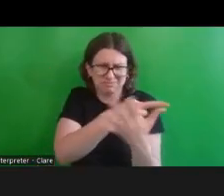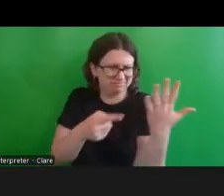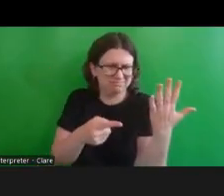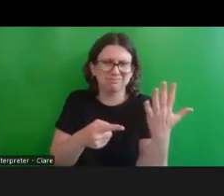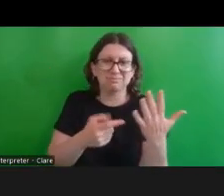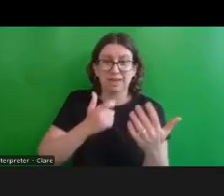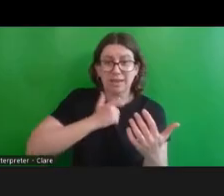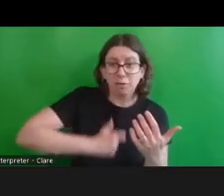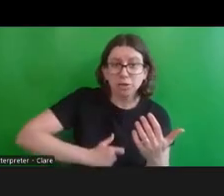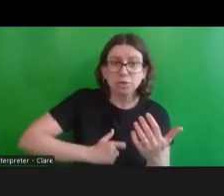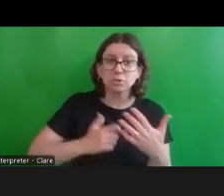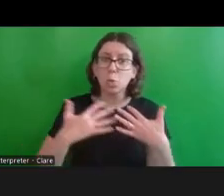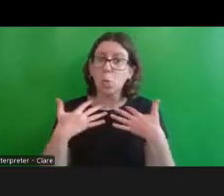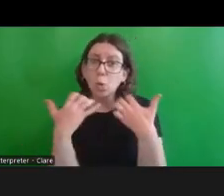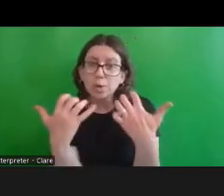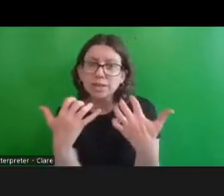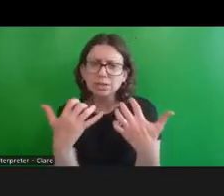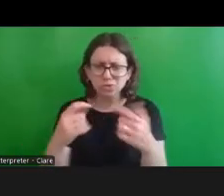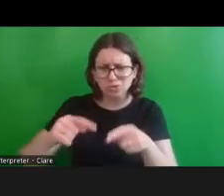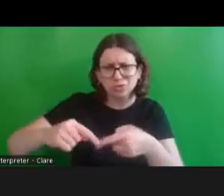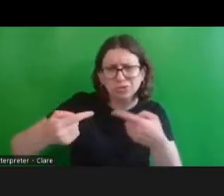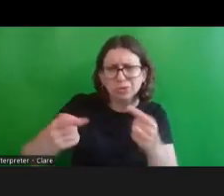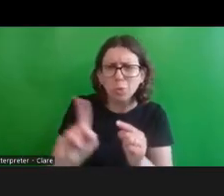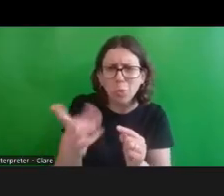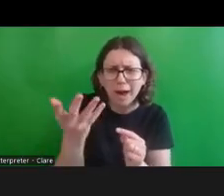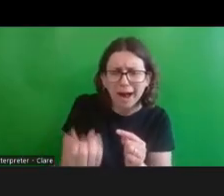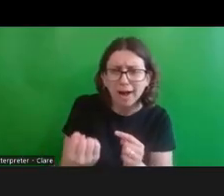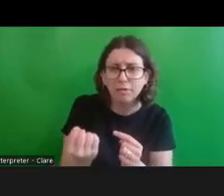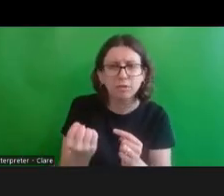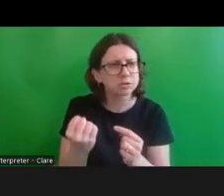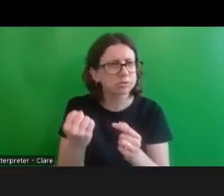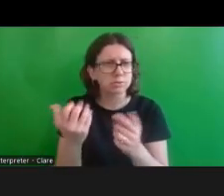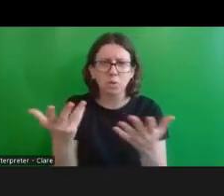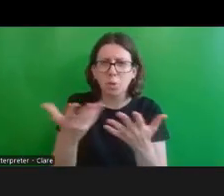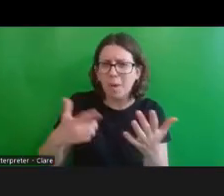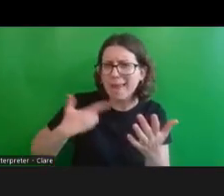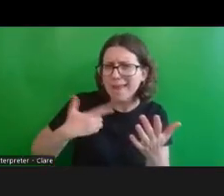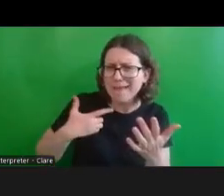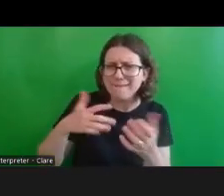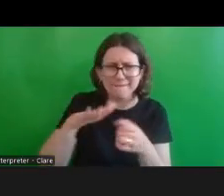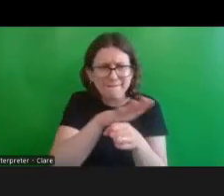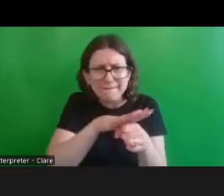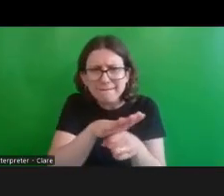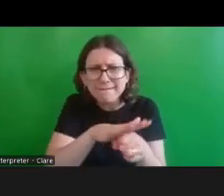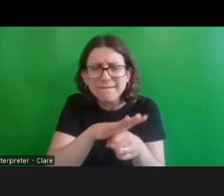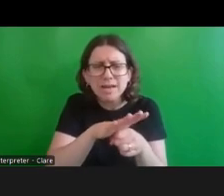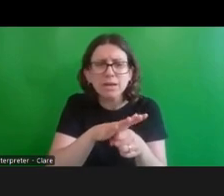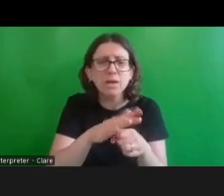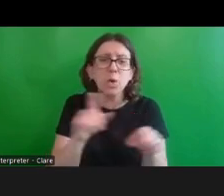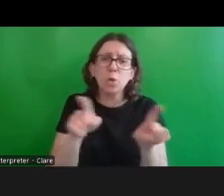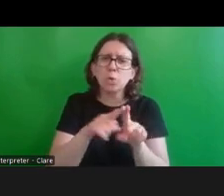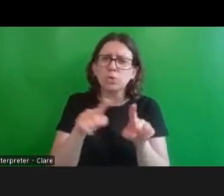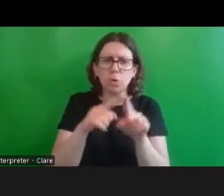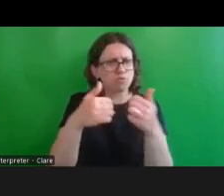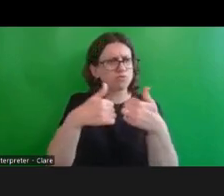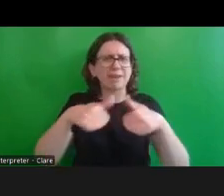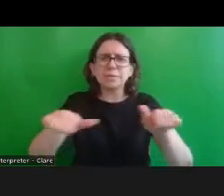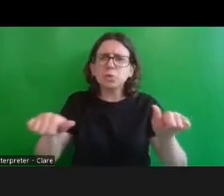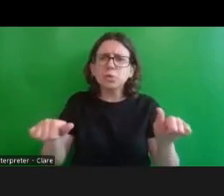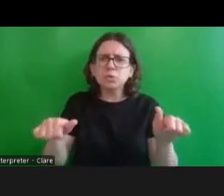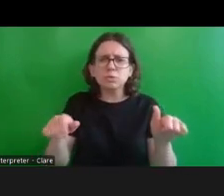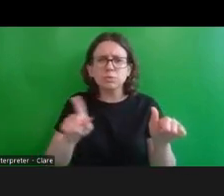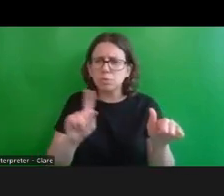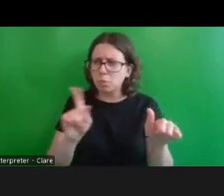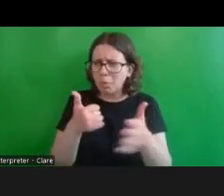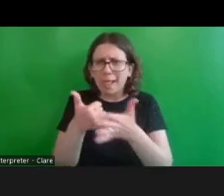they're facing, the settings in which they live and go about their lives, and the resolutions that we think can help